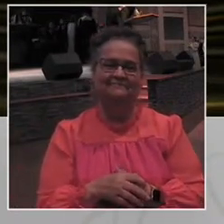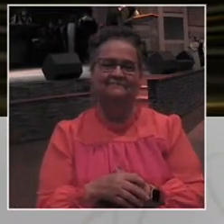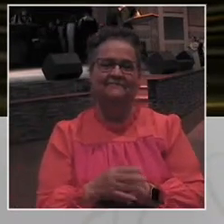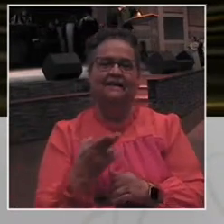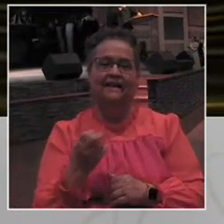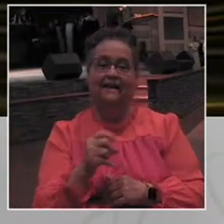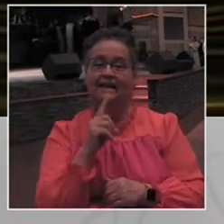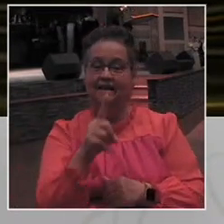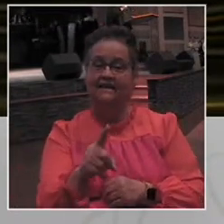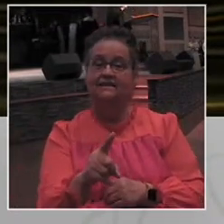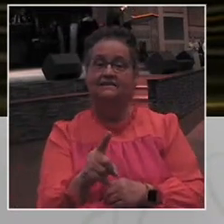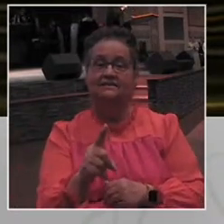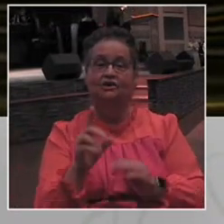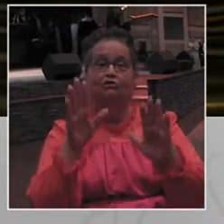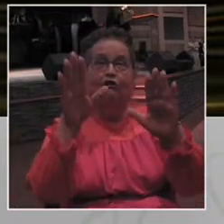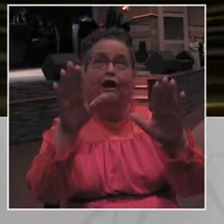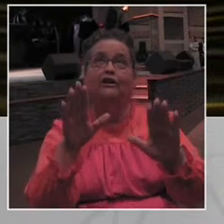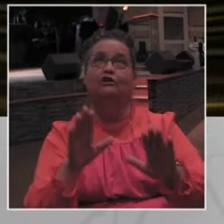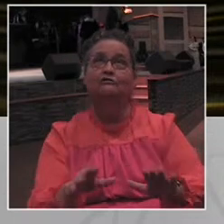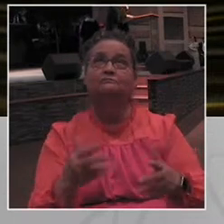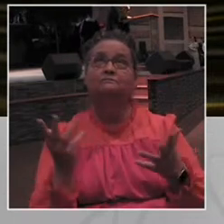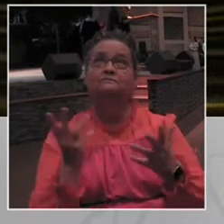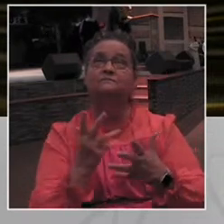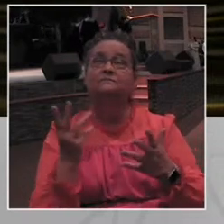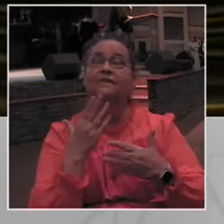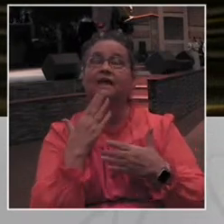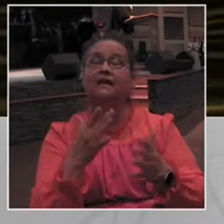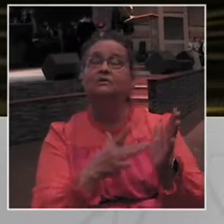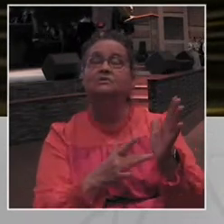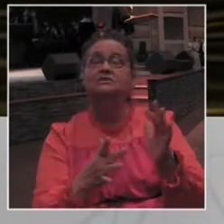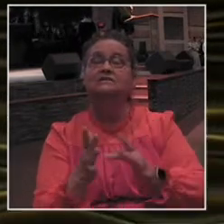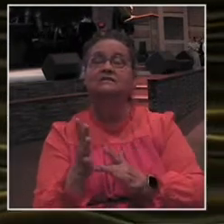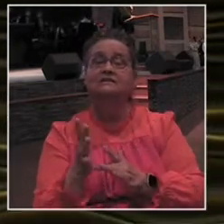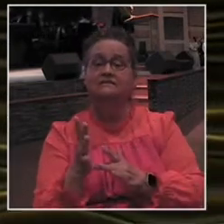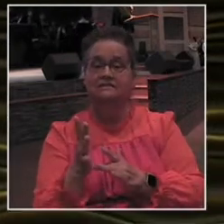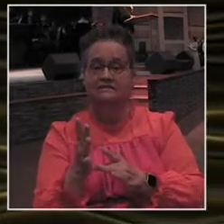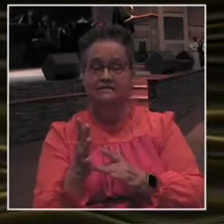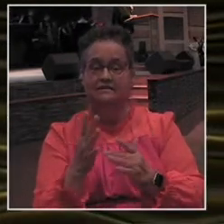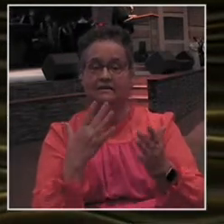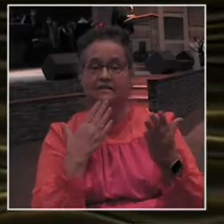Oh, he is greater. Thank you, Jesus. Thank you, Jesus.